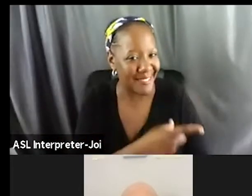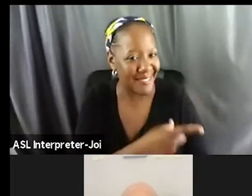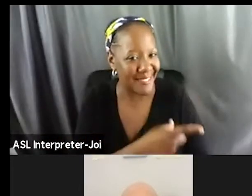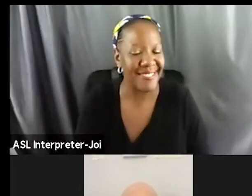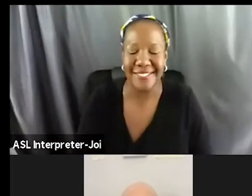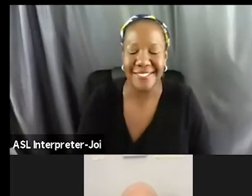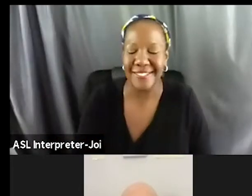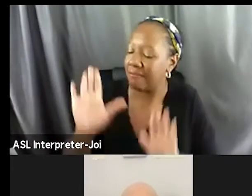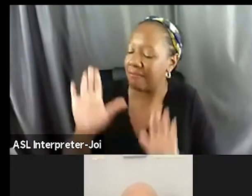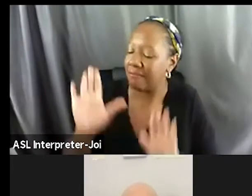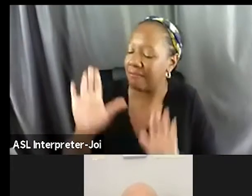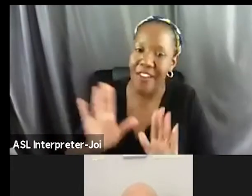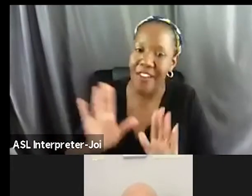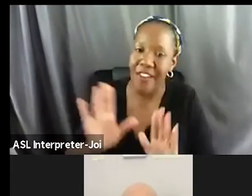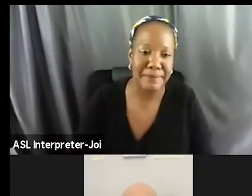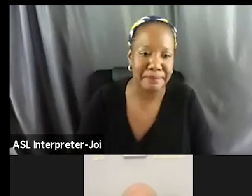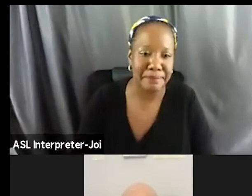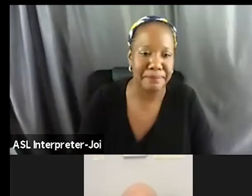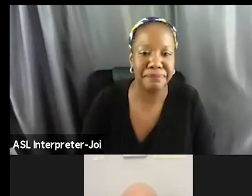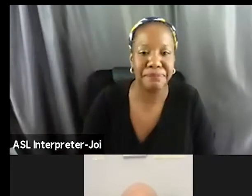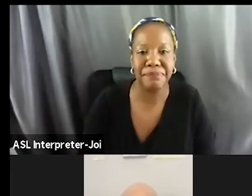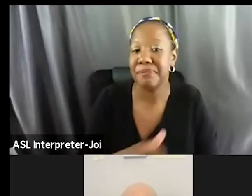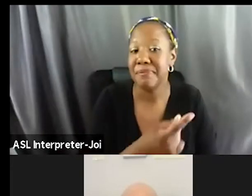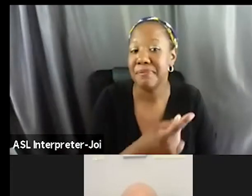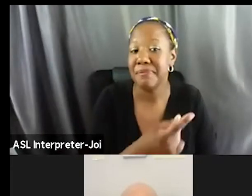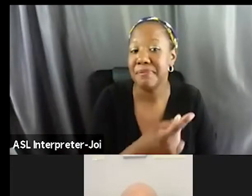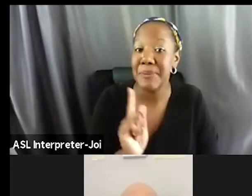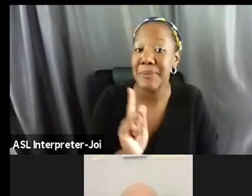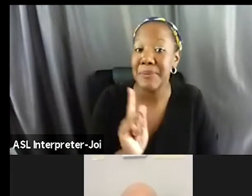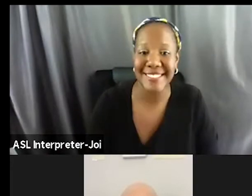Awesome. Anyone else?